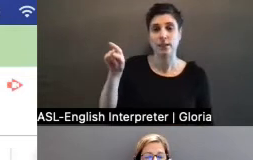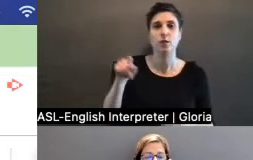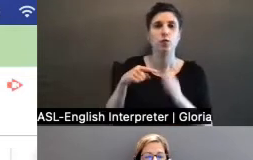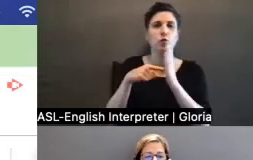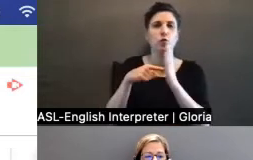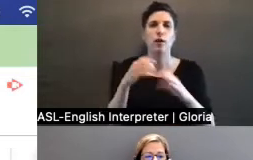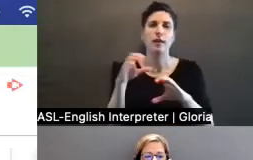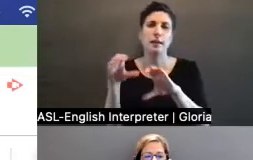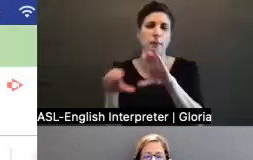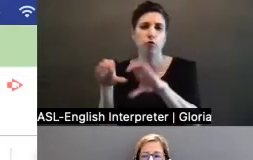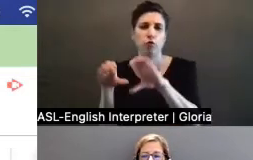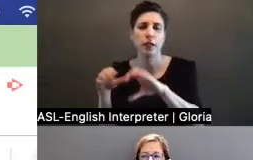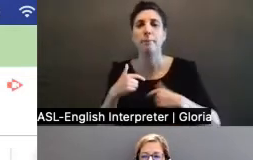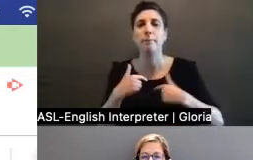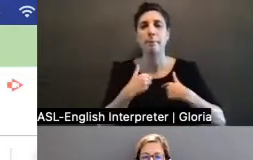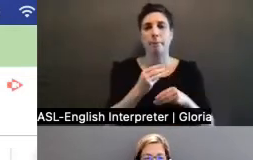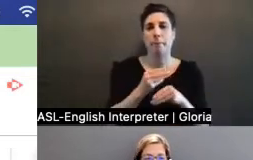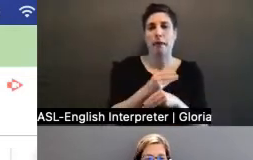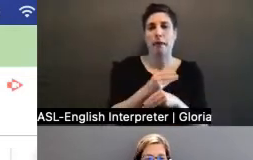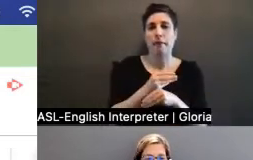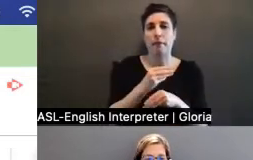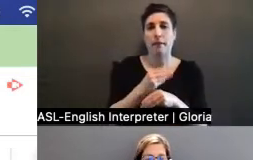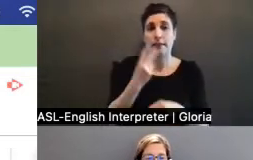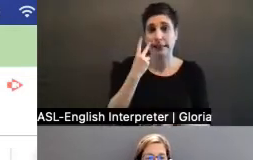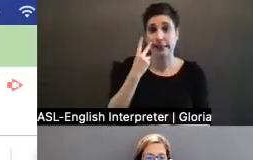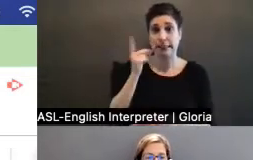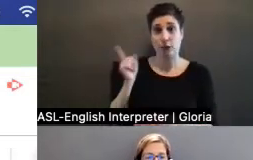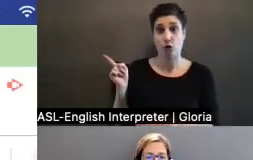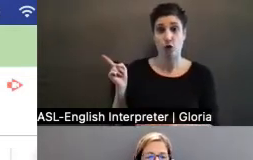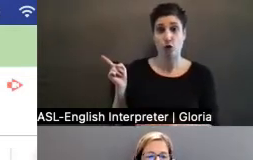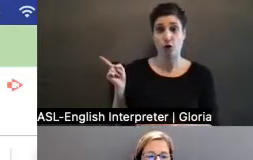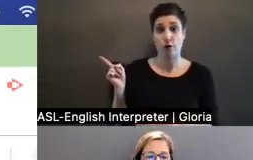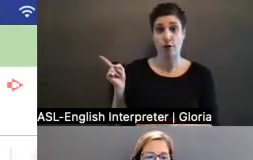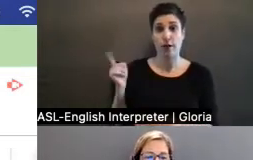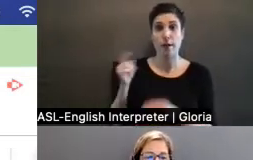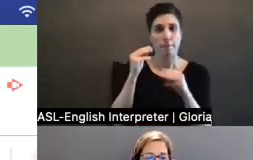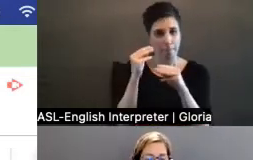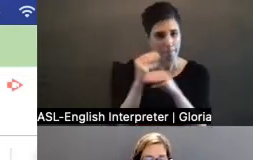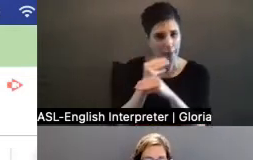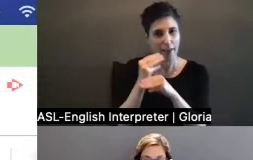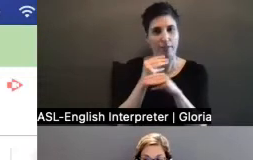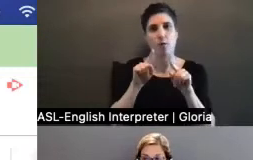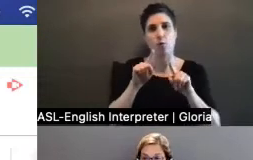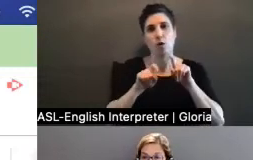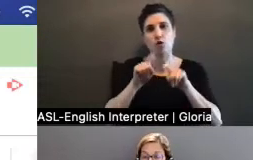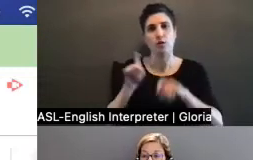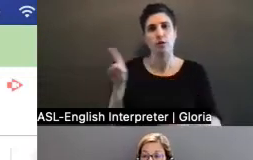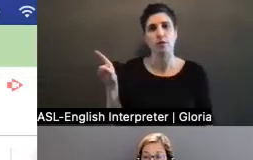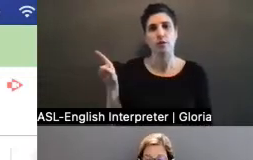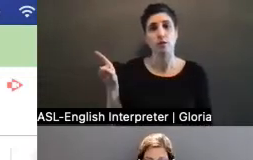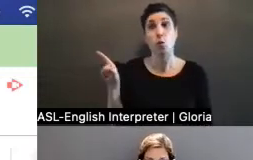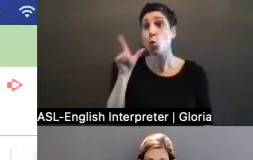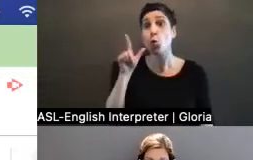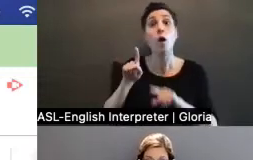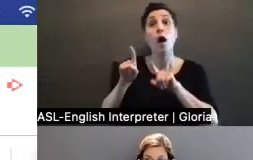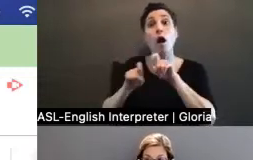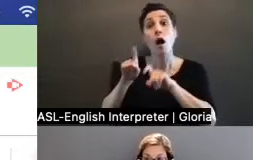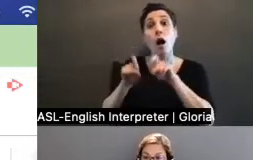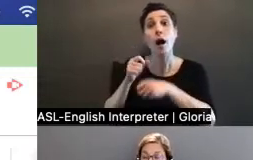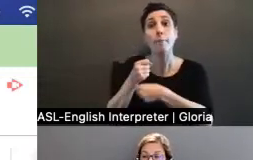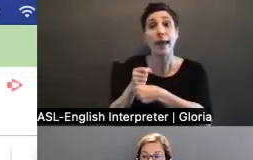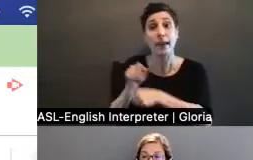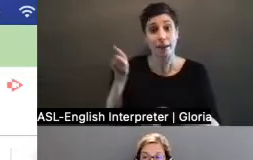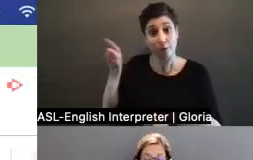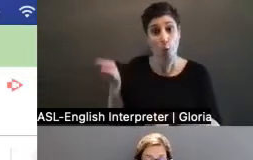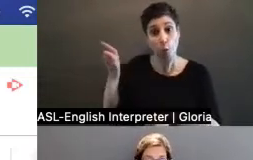see that the system is now going to start showing me examples of questions created by other people that I can choose and